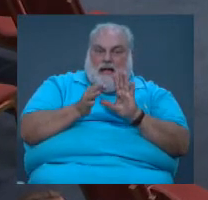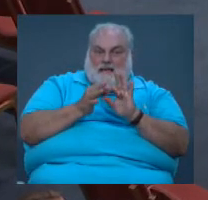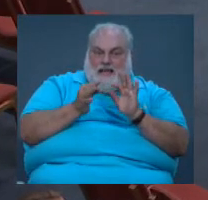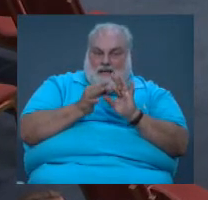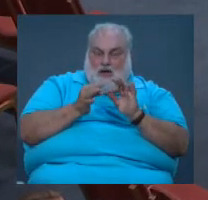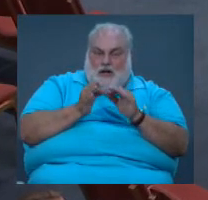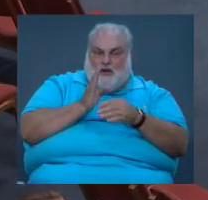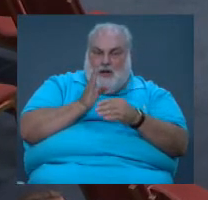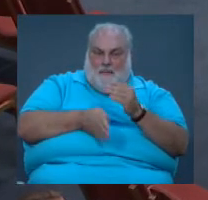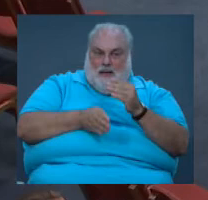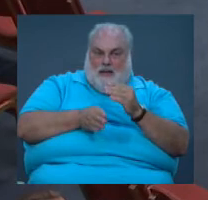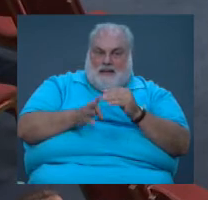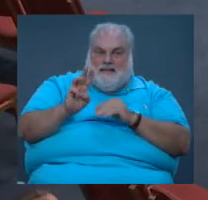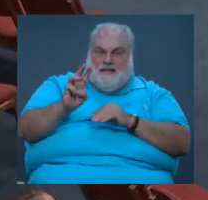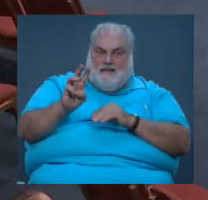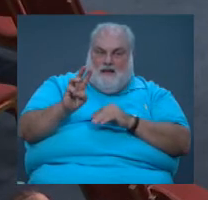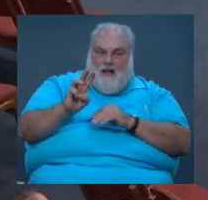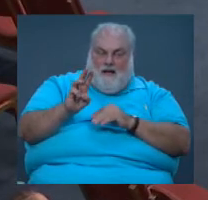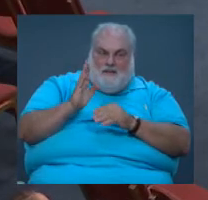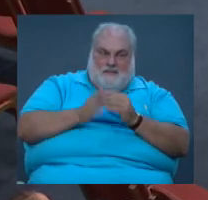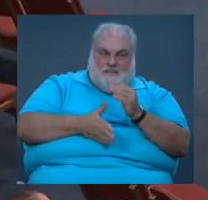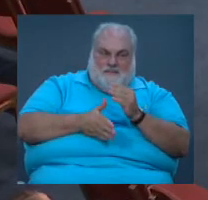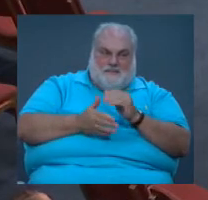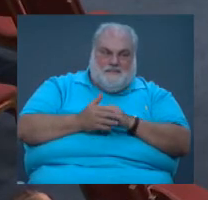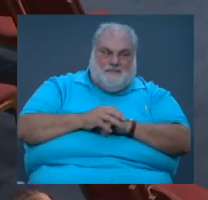is to end at 6 o'clock.